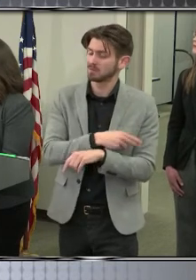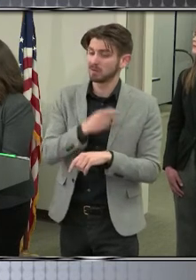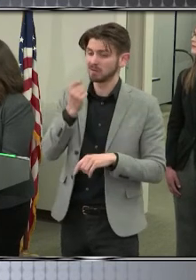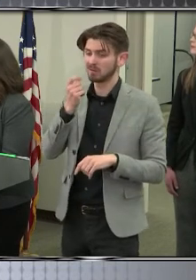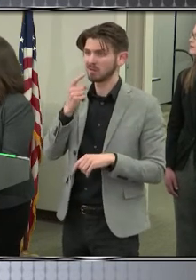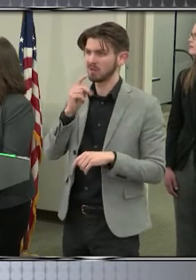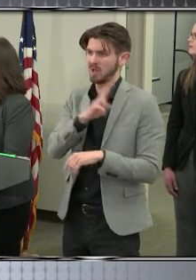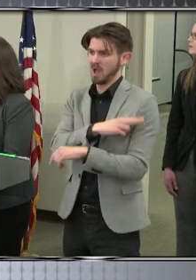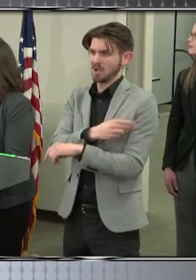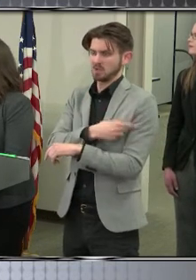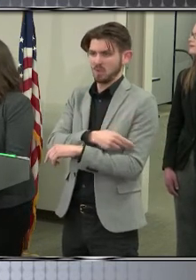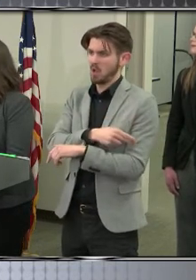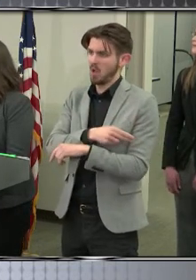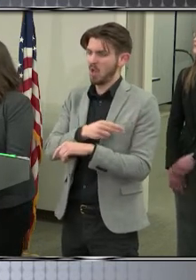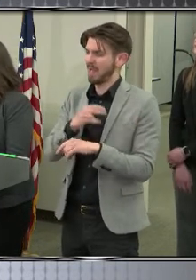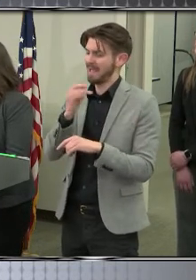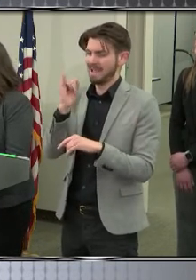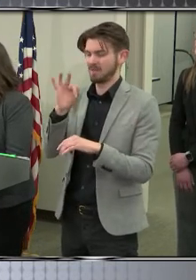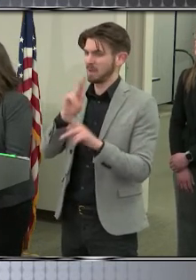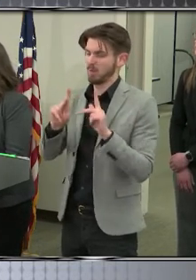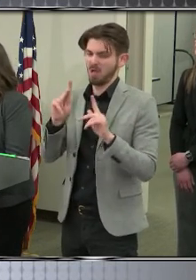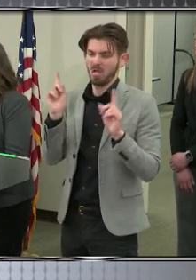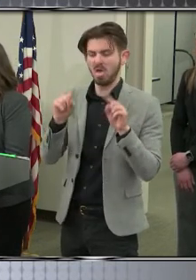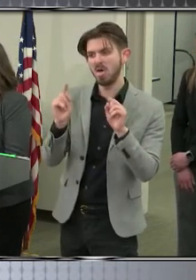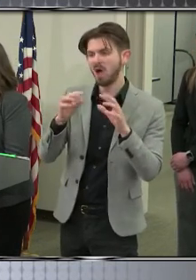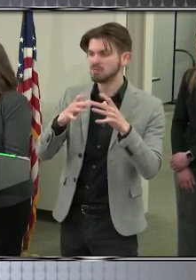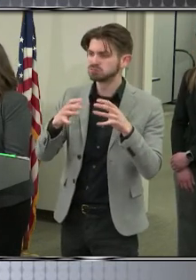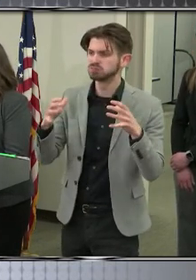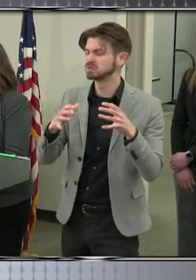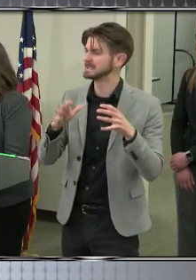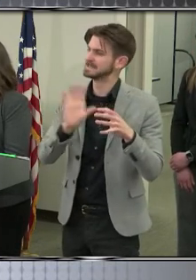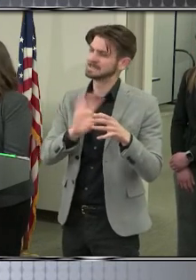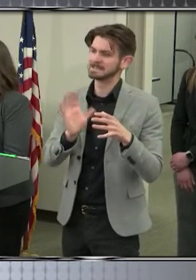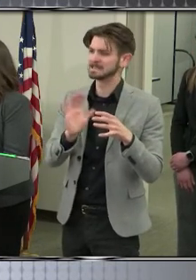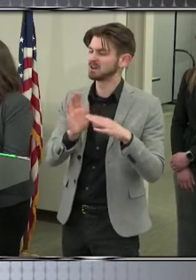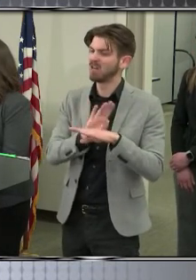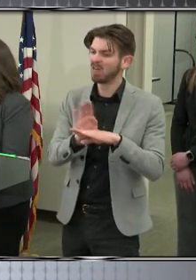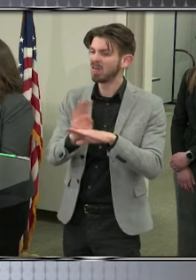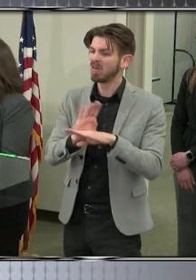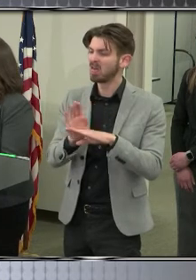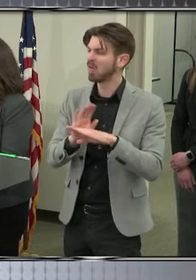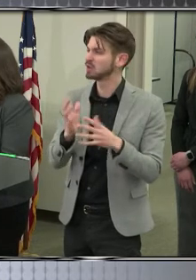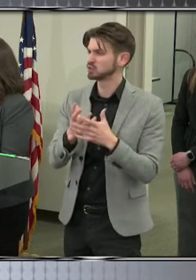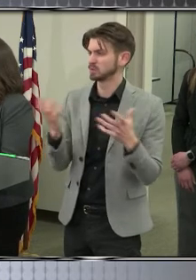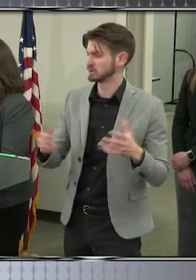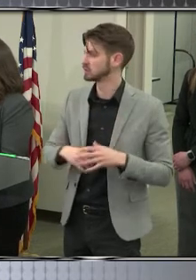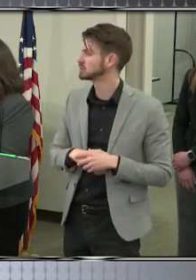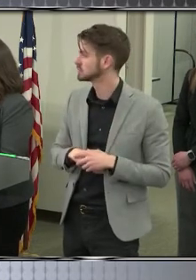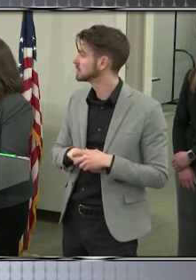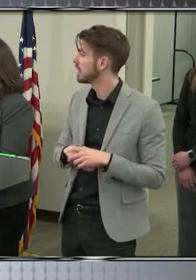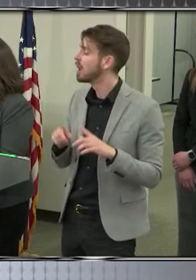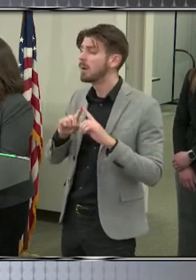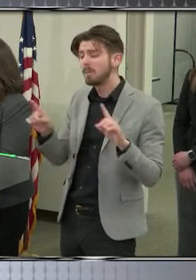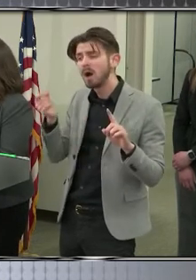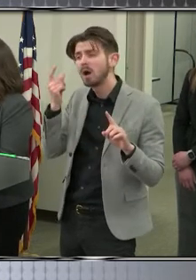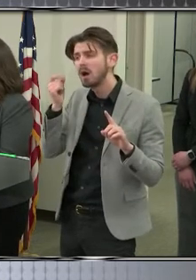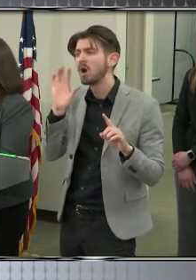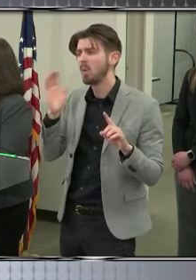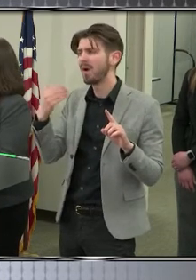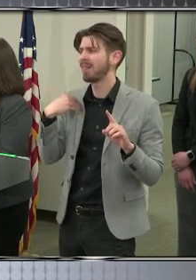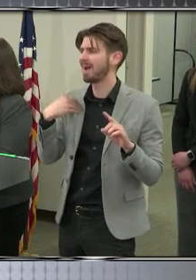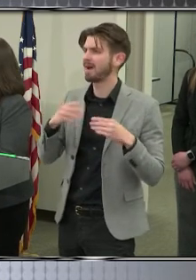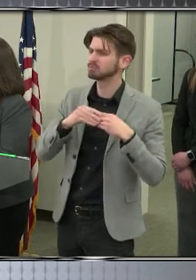very closely with El Paso County Public Health to plan and coordinate to create additional flexibility and